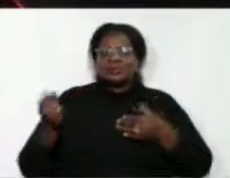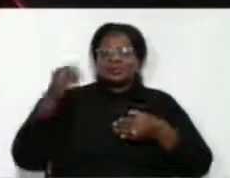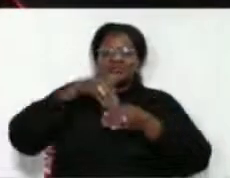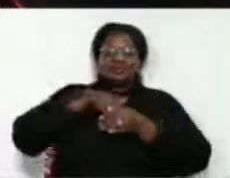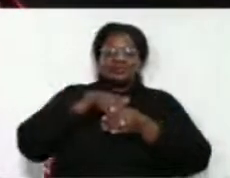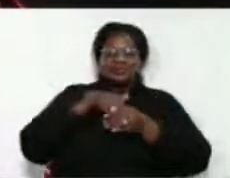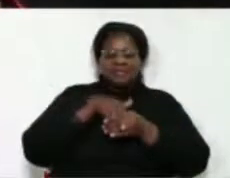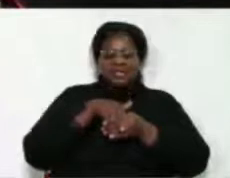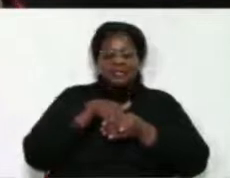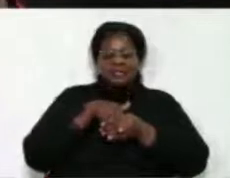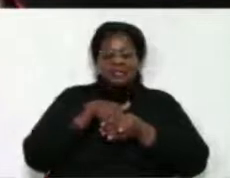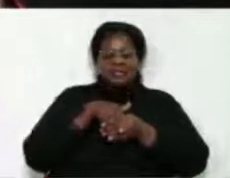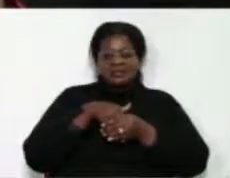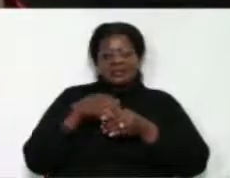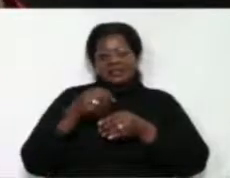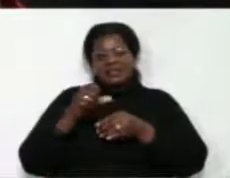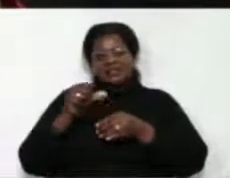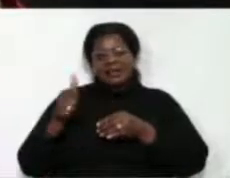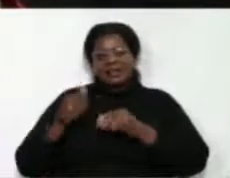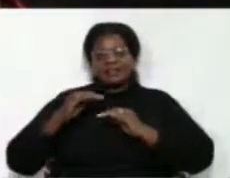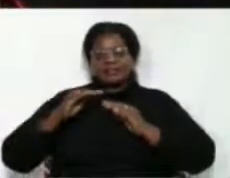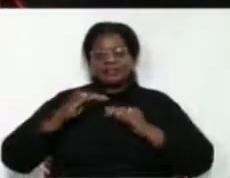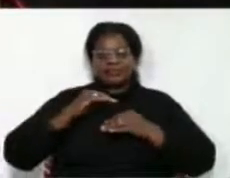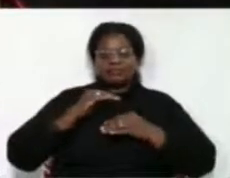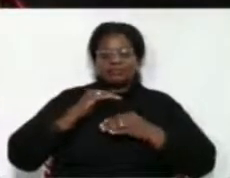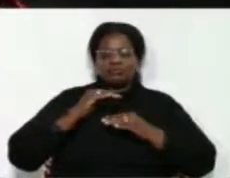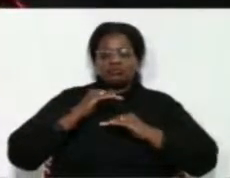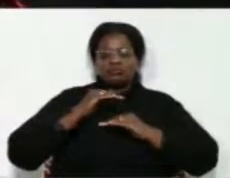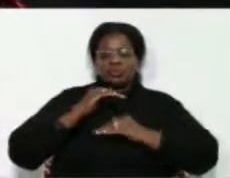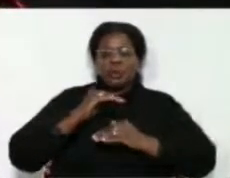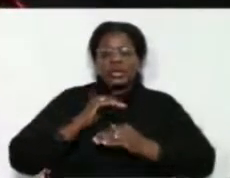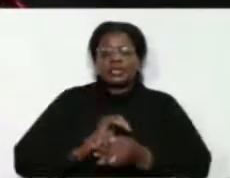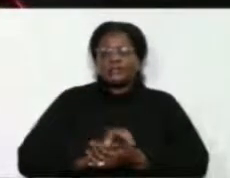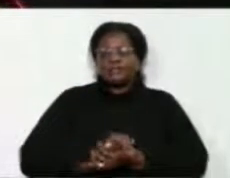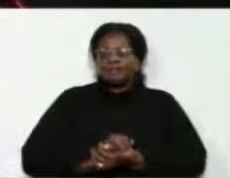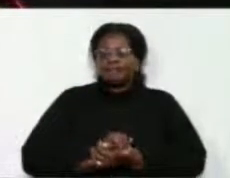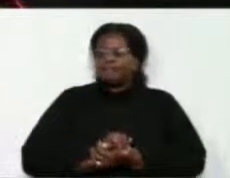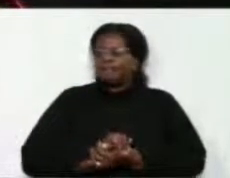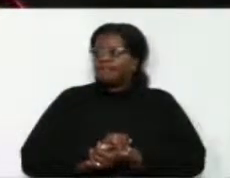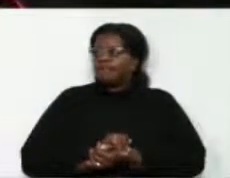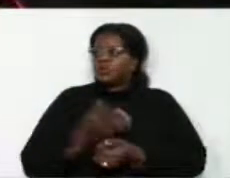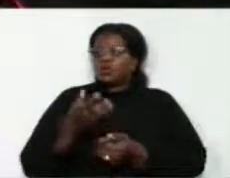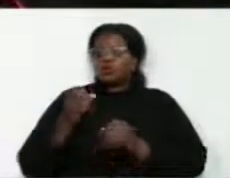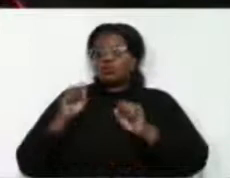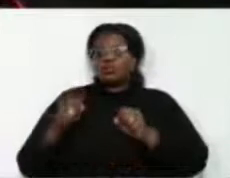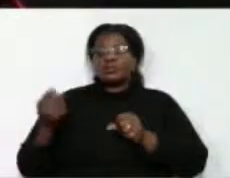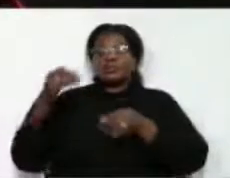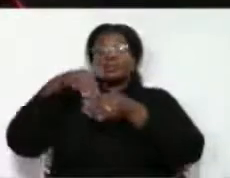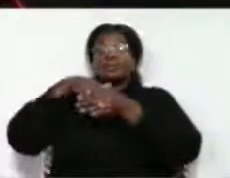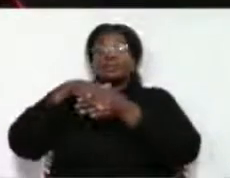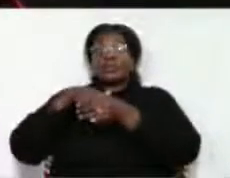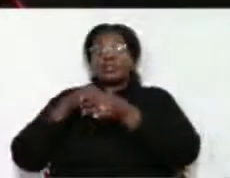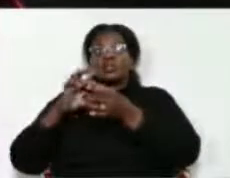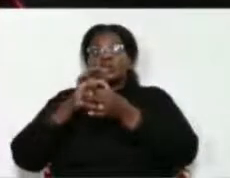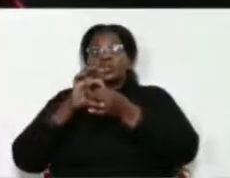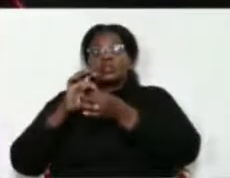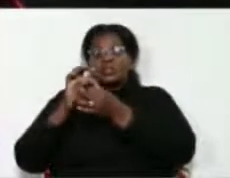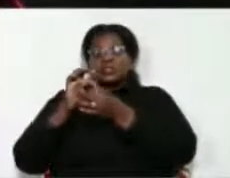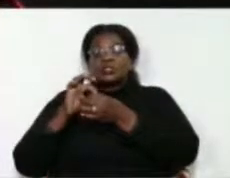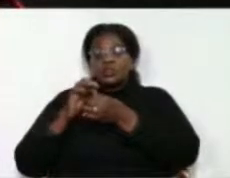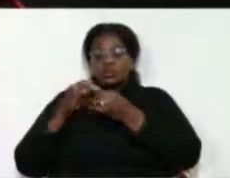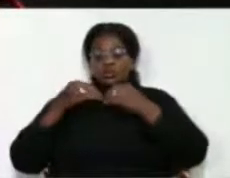topic. But I think the partnership stuff is really you have to look inside here. That's why it's broken open. To heal it up, you have to